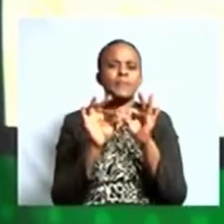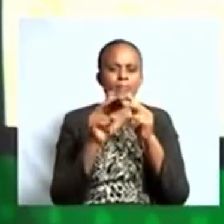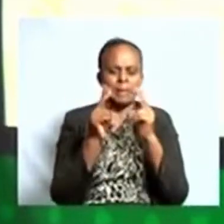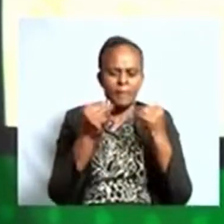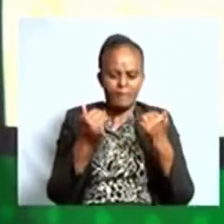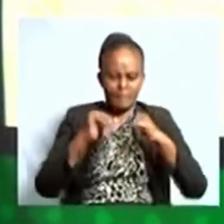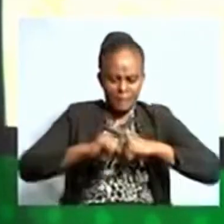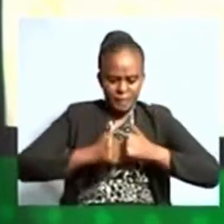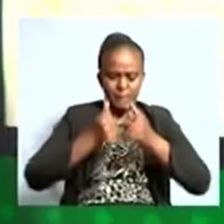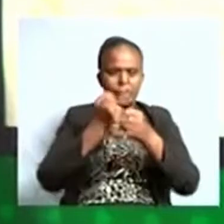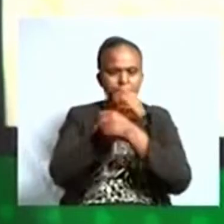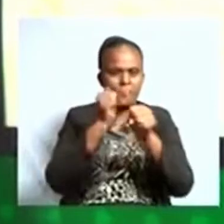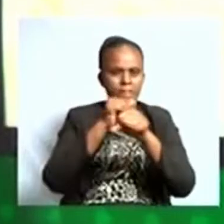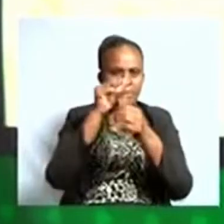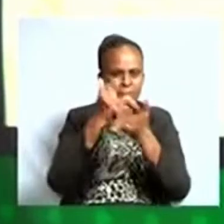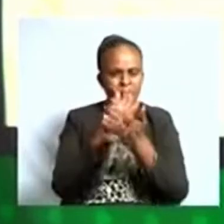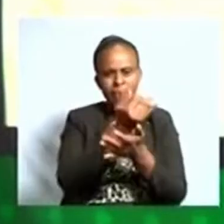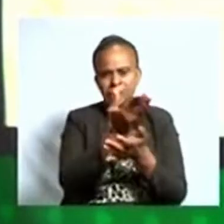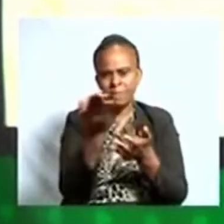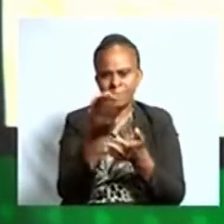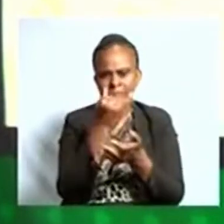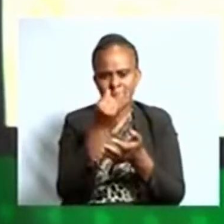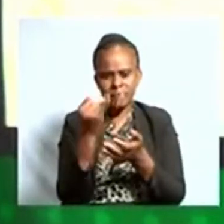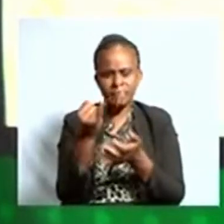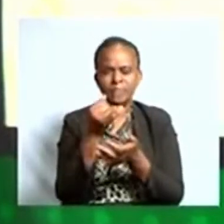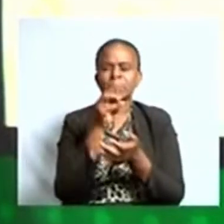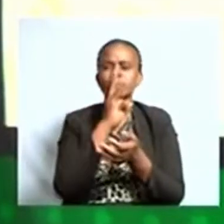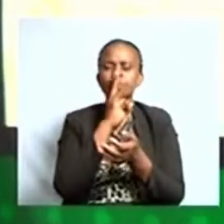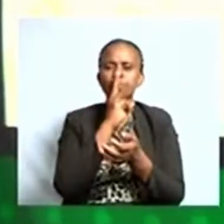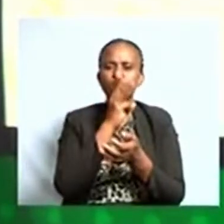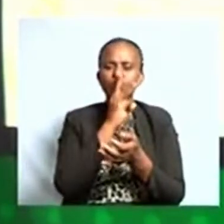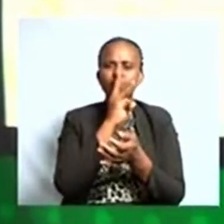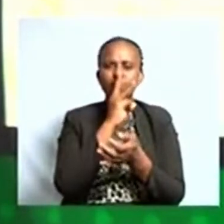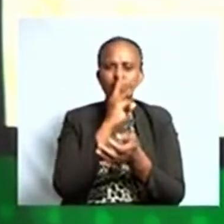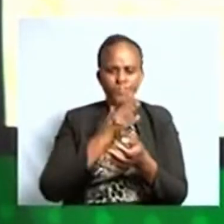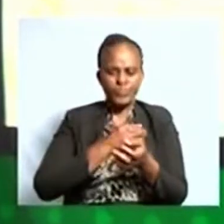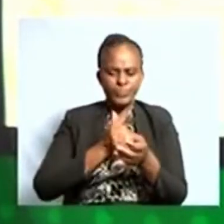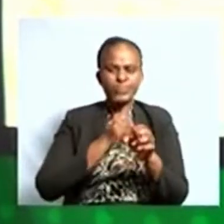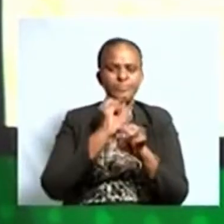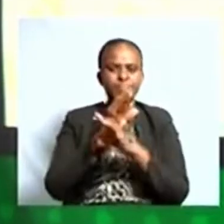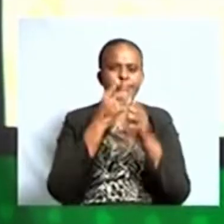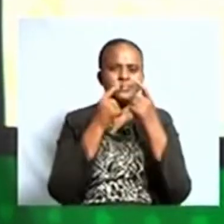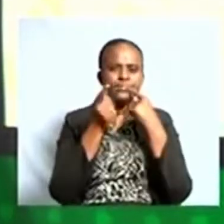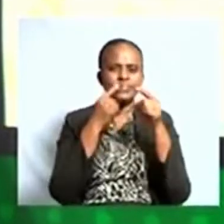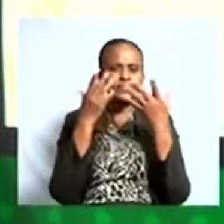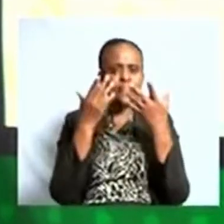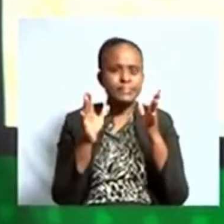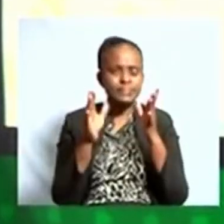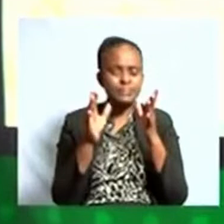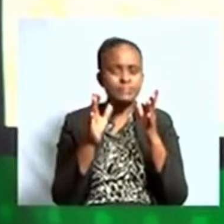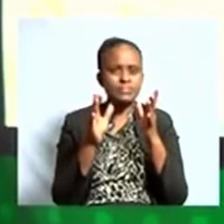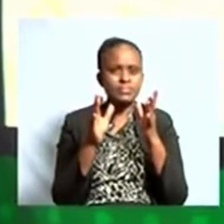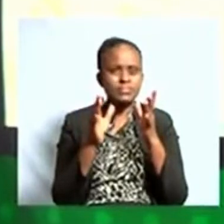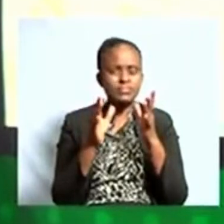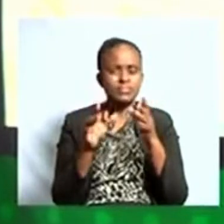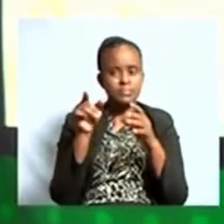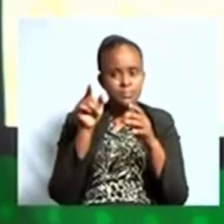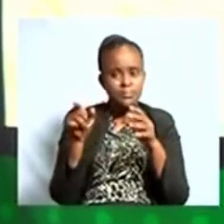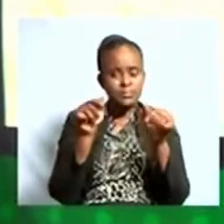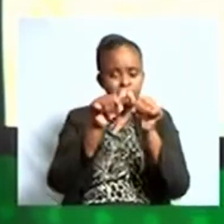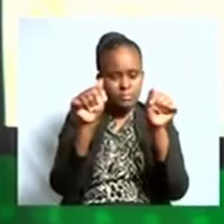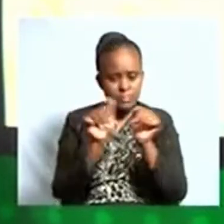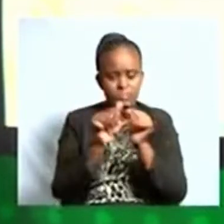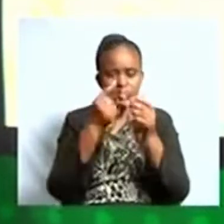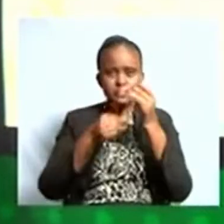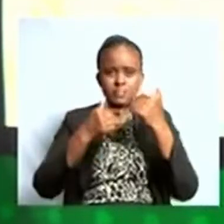we are tackling all these issues. We are tackling the issues of water, and I've mentioned here that the areas that had